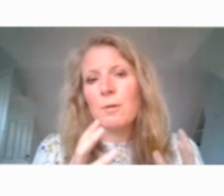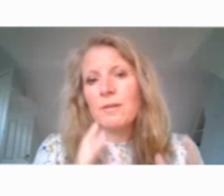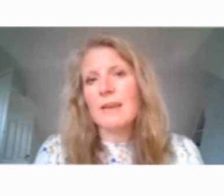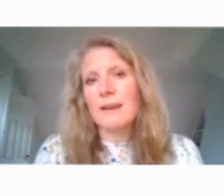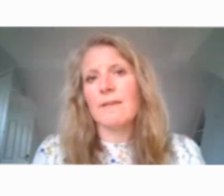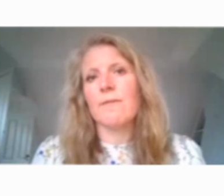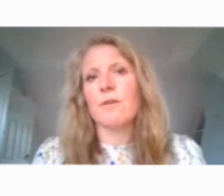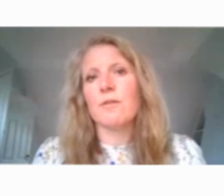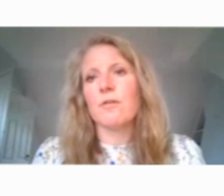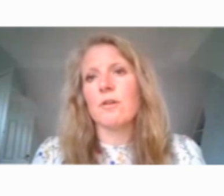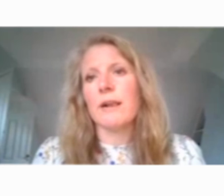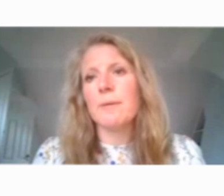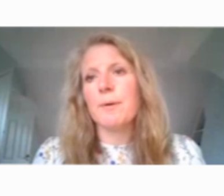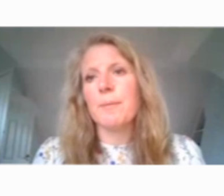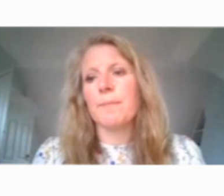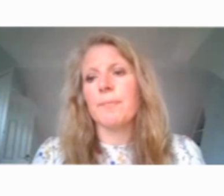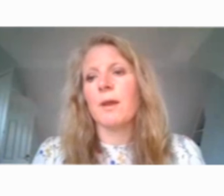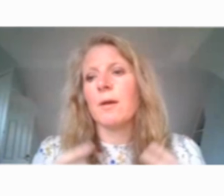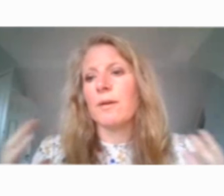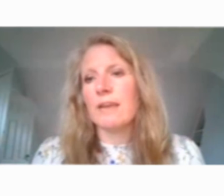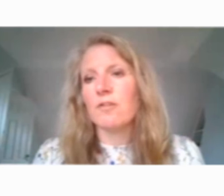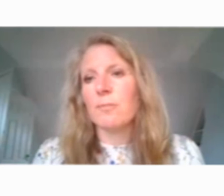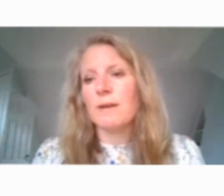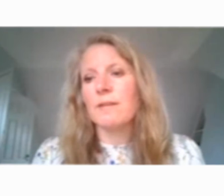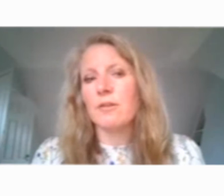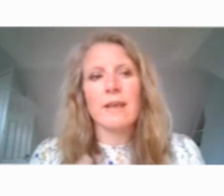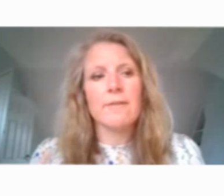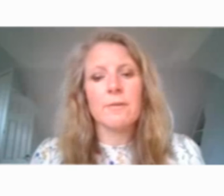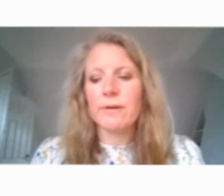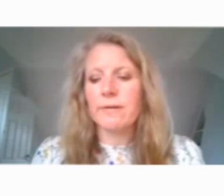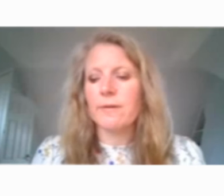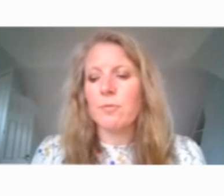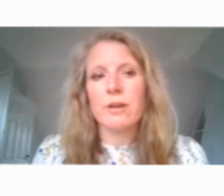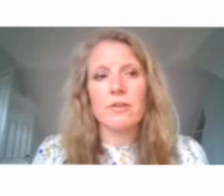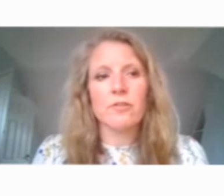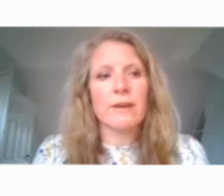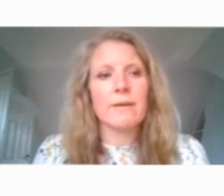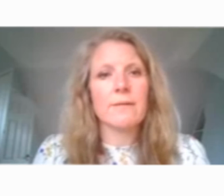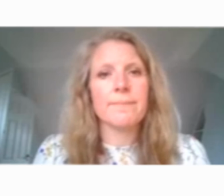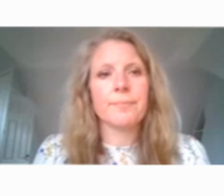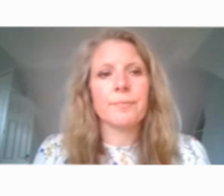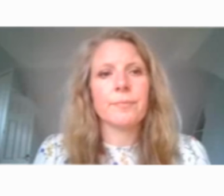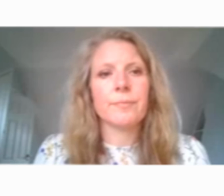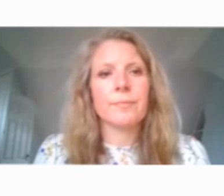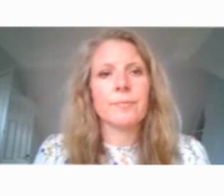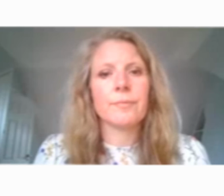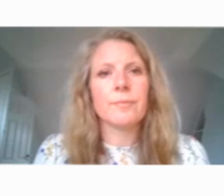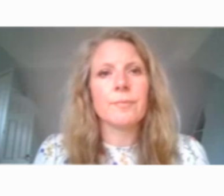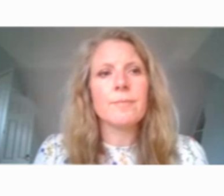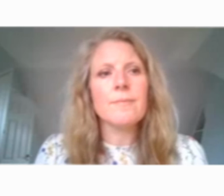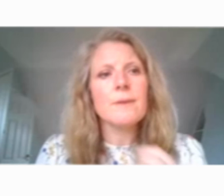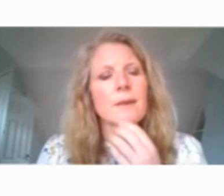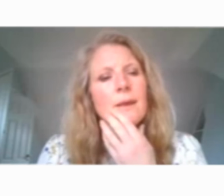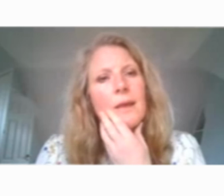solutions, particularly focused on the climate problem, whereas nature-based solutions have a bit of a broader agenda.